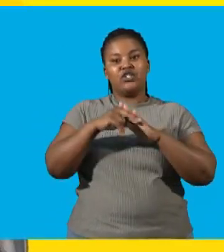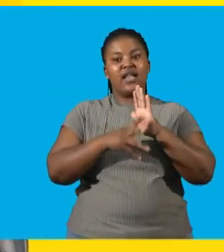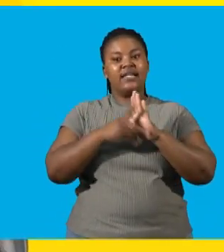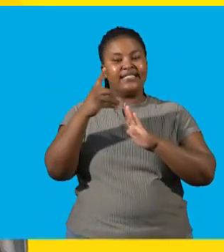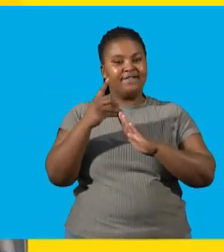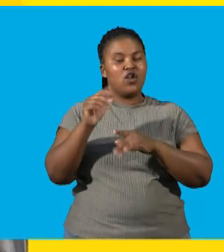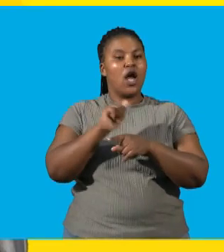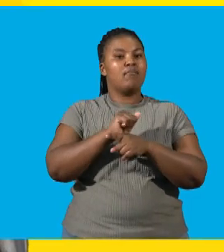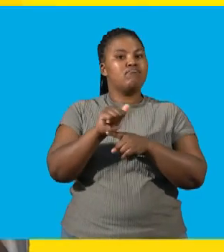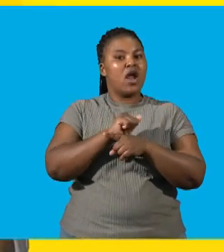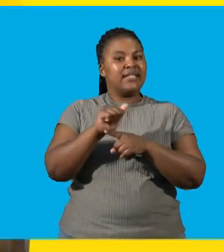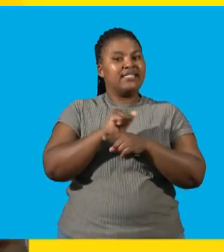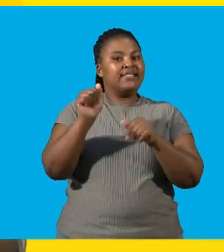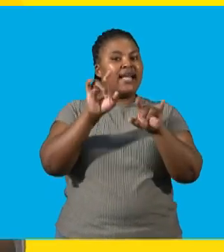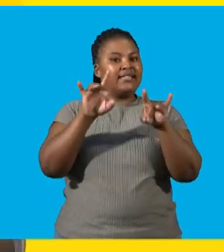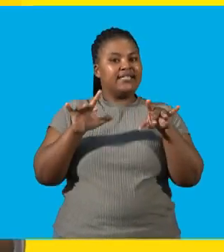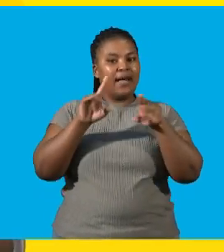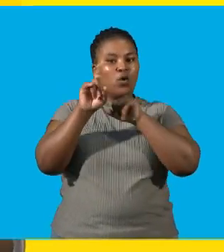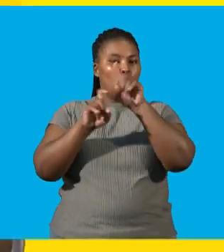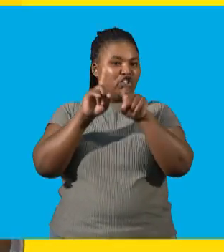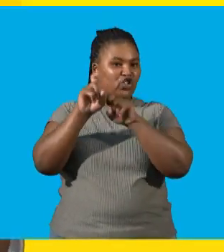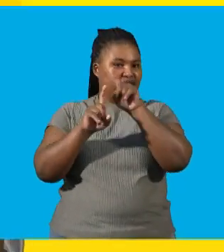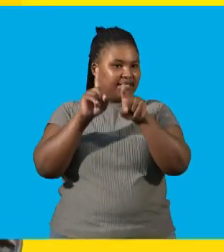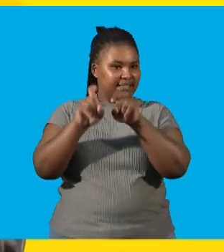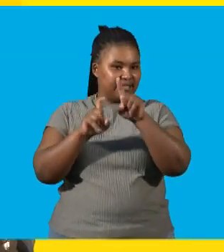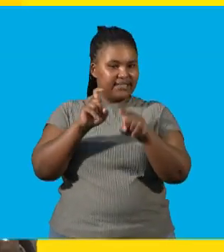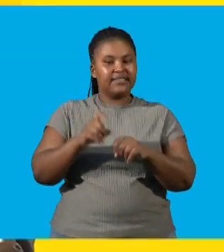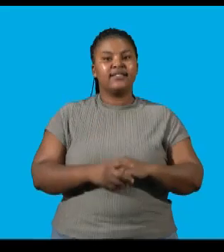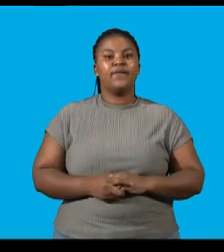on regional development, our practice of exam questions,